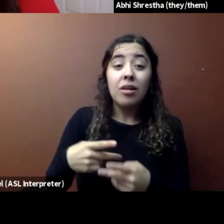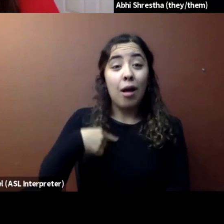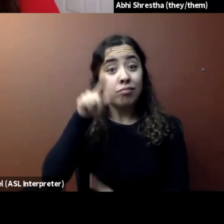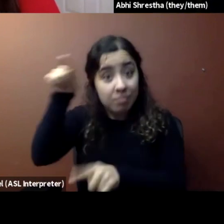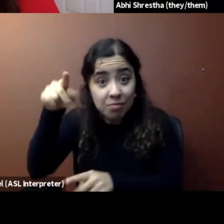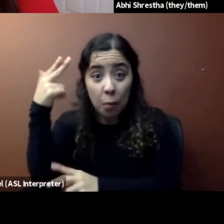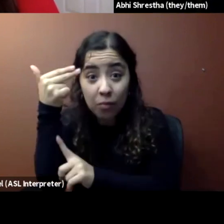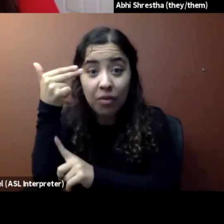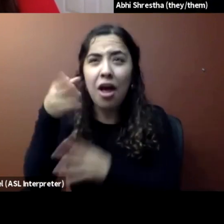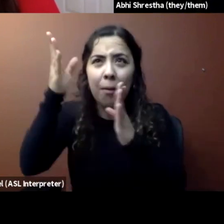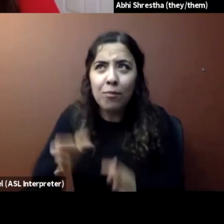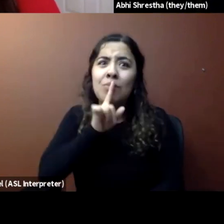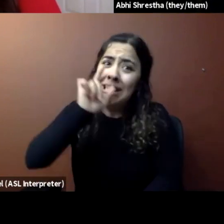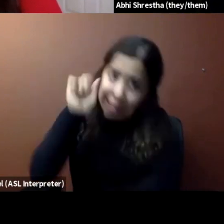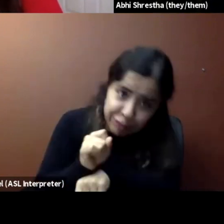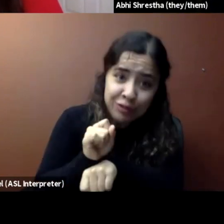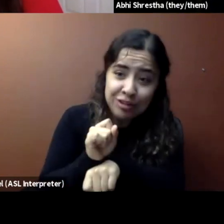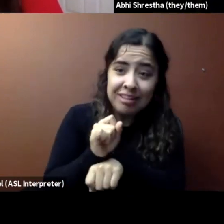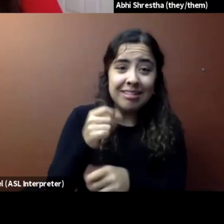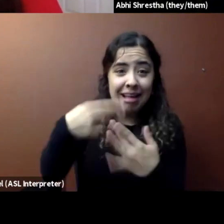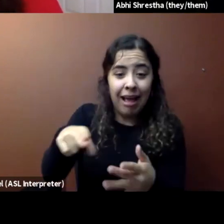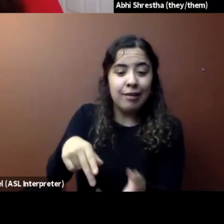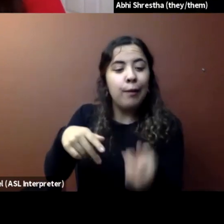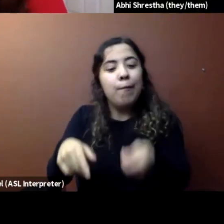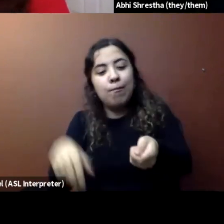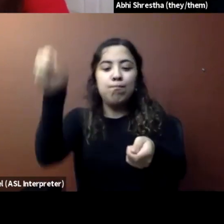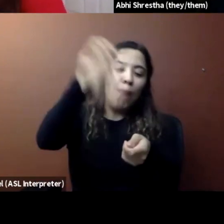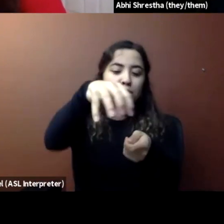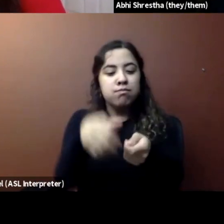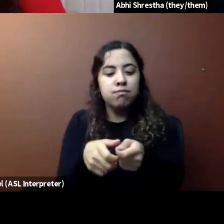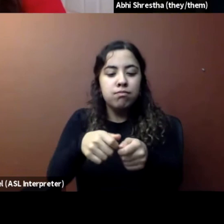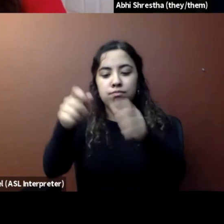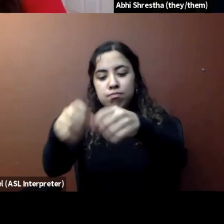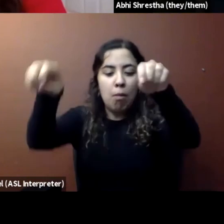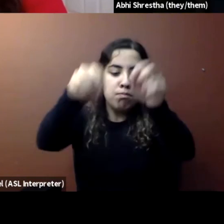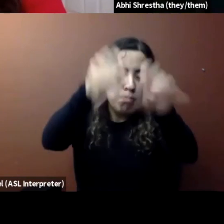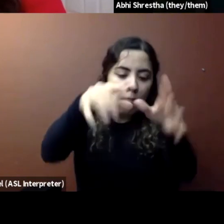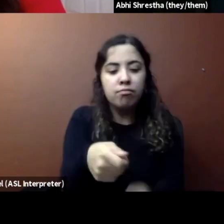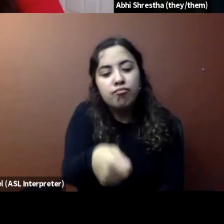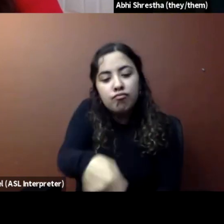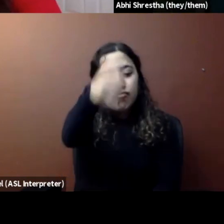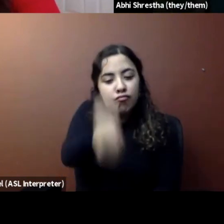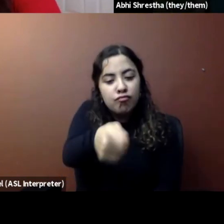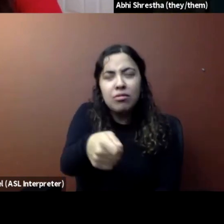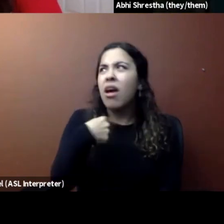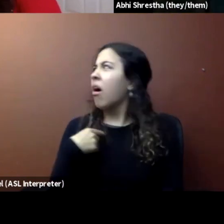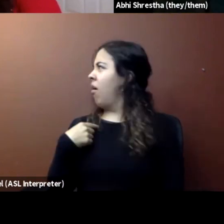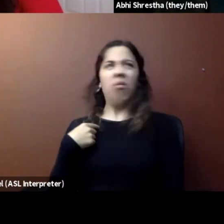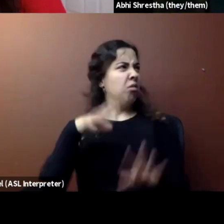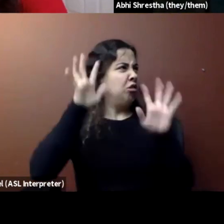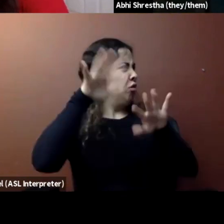frying eggs, but I thought it was rain. And so I was like, oh, it's raining now, but it wasn't. It was just like the sound of frying eggs. So